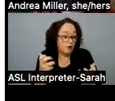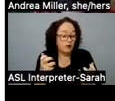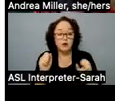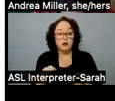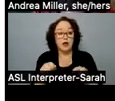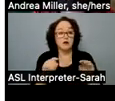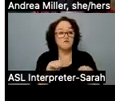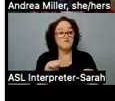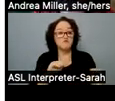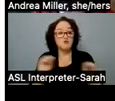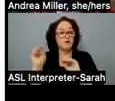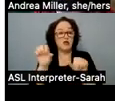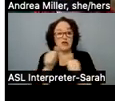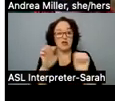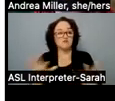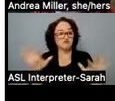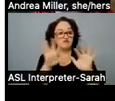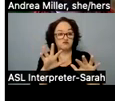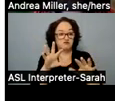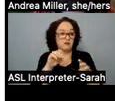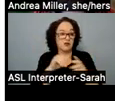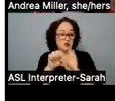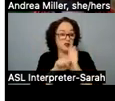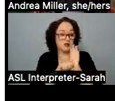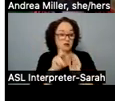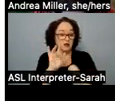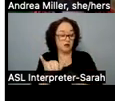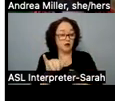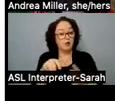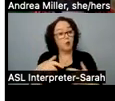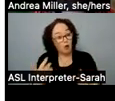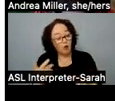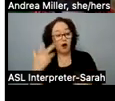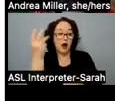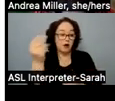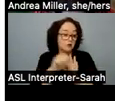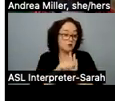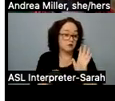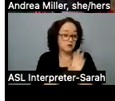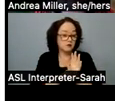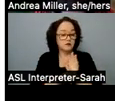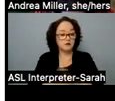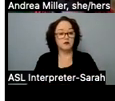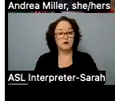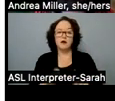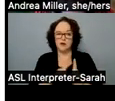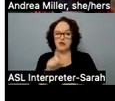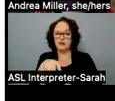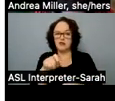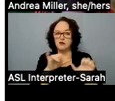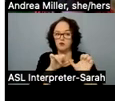state. But you can leave with that permanent voucher. Go to the next